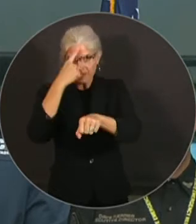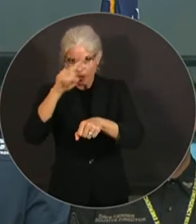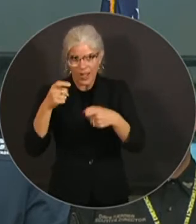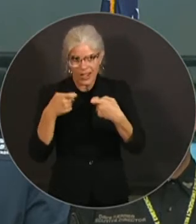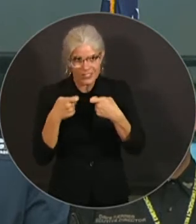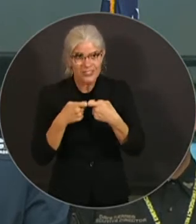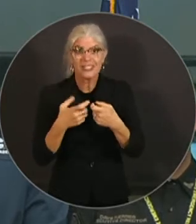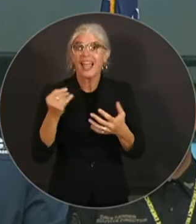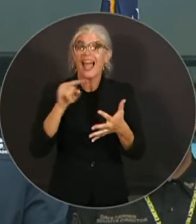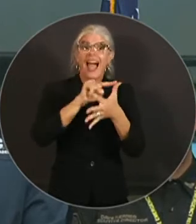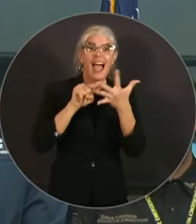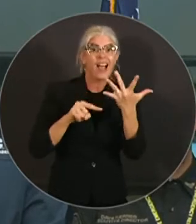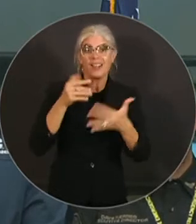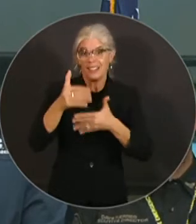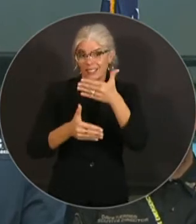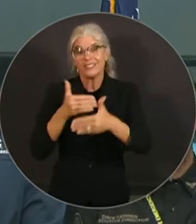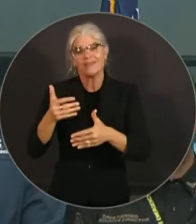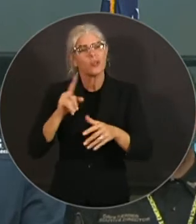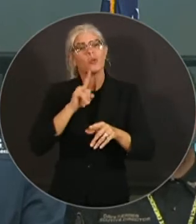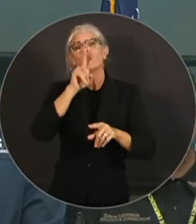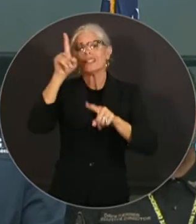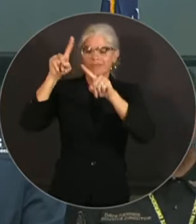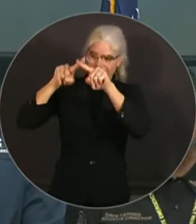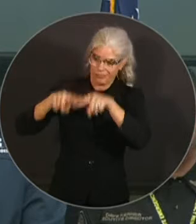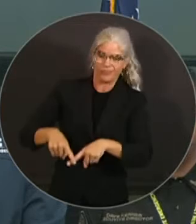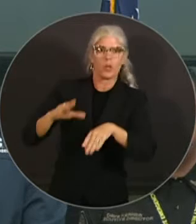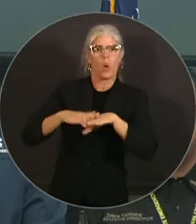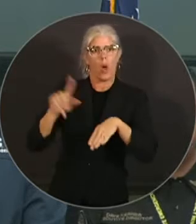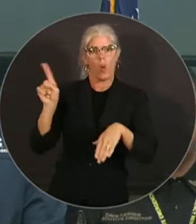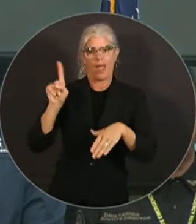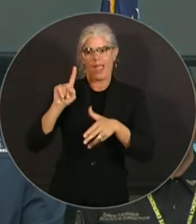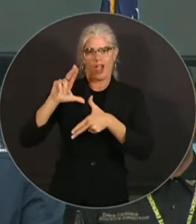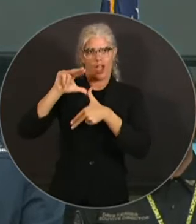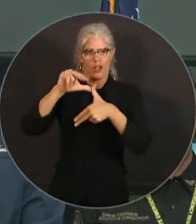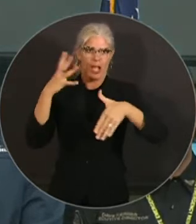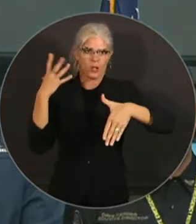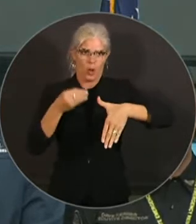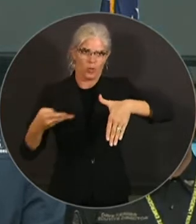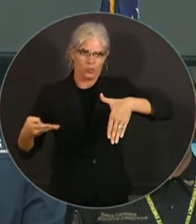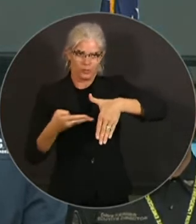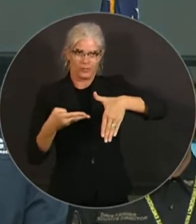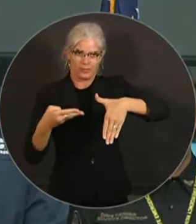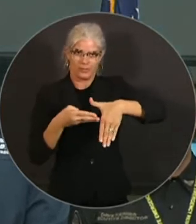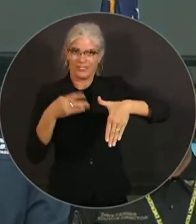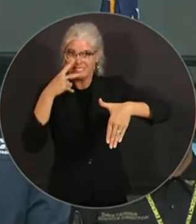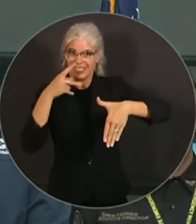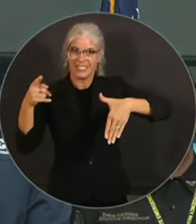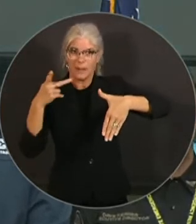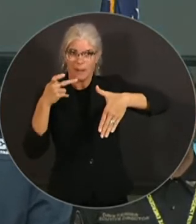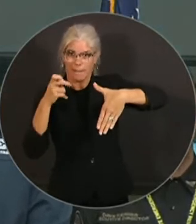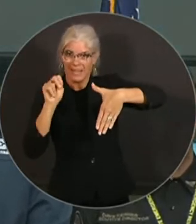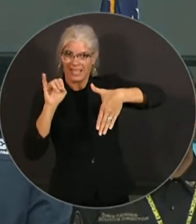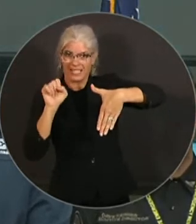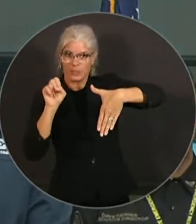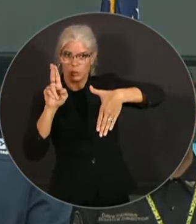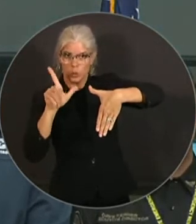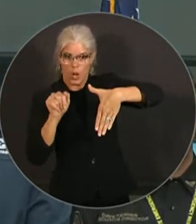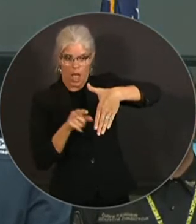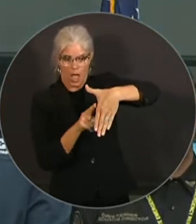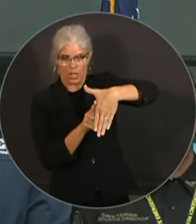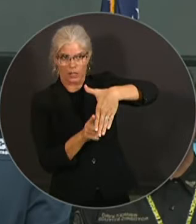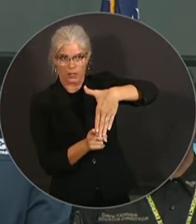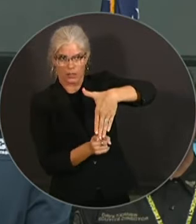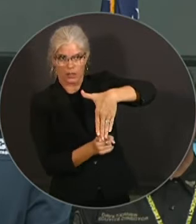go depends on the path of the storm. I mean, you look at the Florida Peninsula, there's a track that takes it through Tampa Bay, up I-4 and